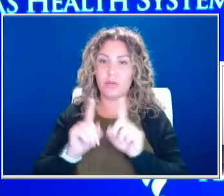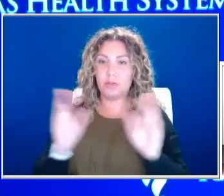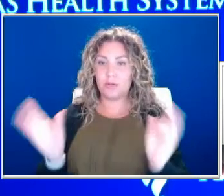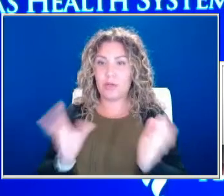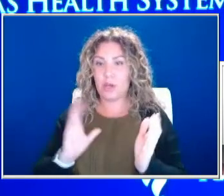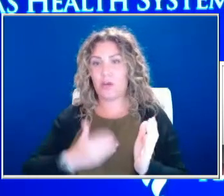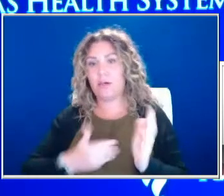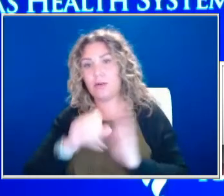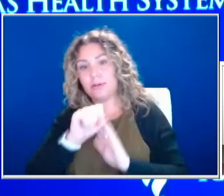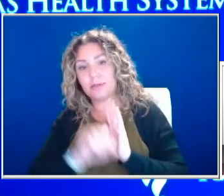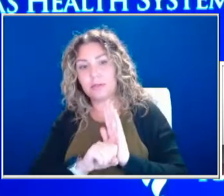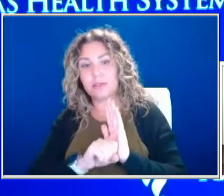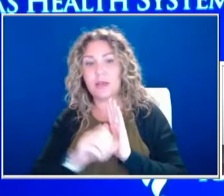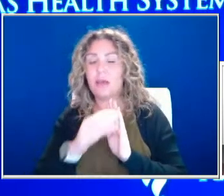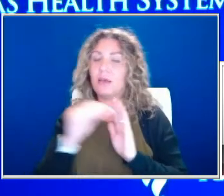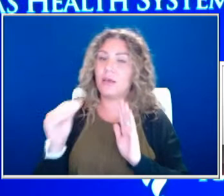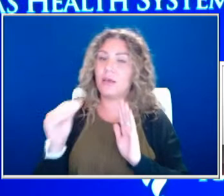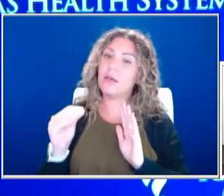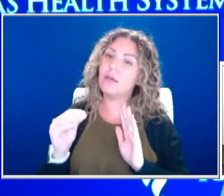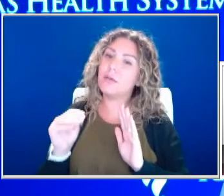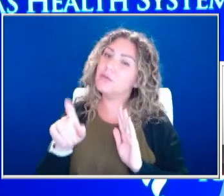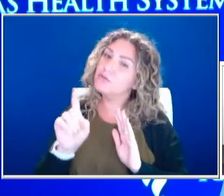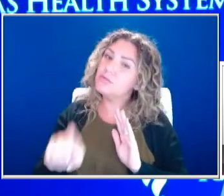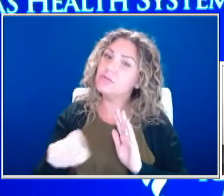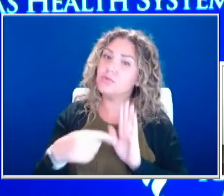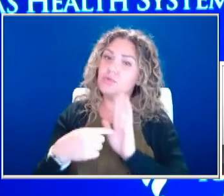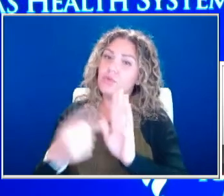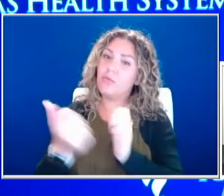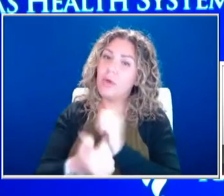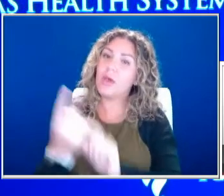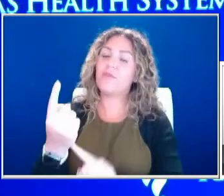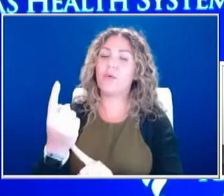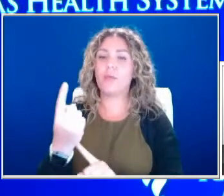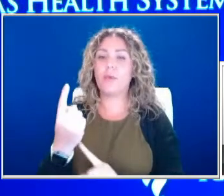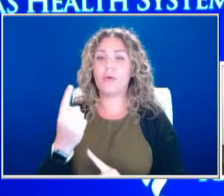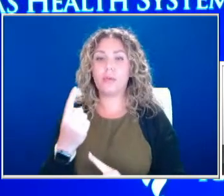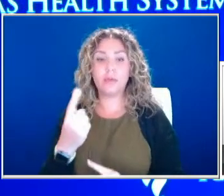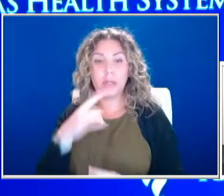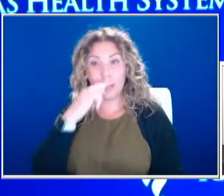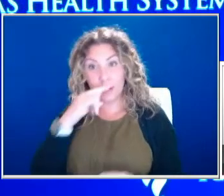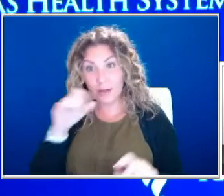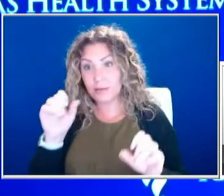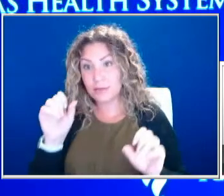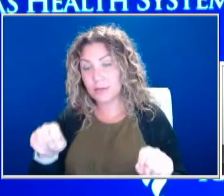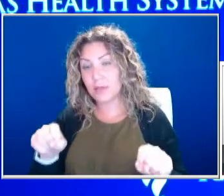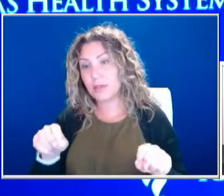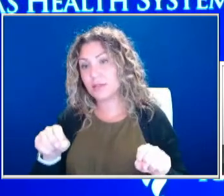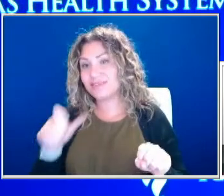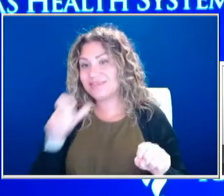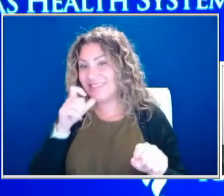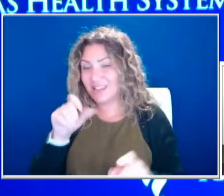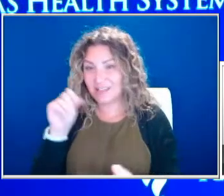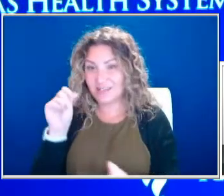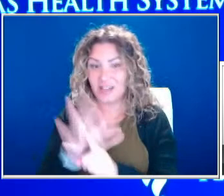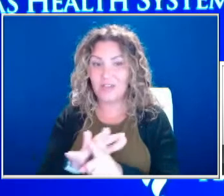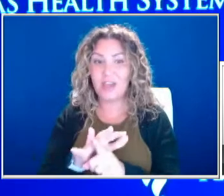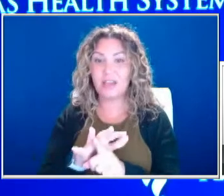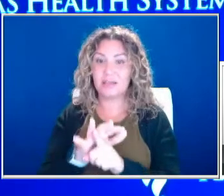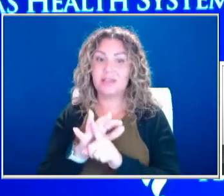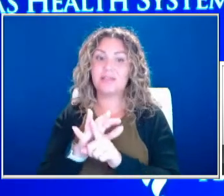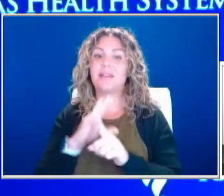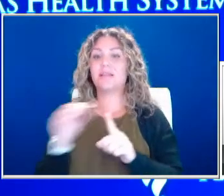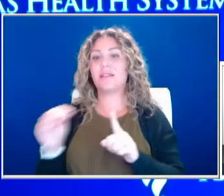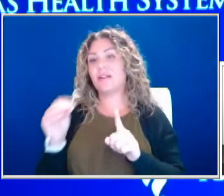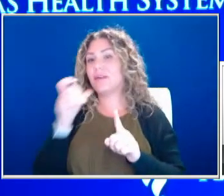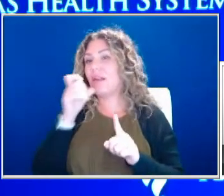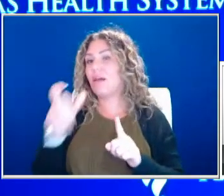it also should go to show everybody that, although kids are less affected and have less risk